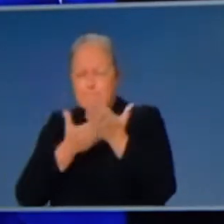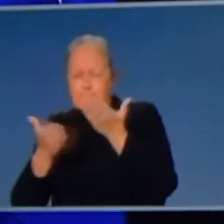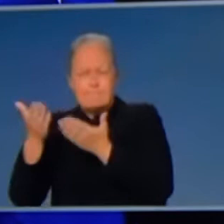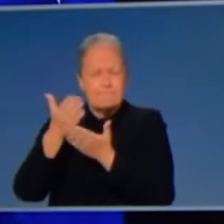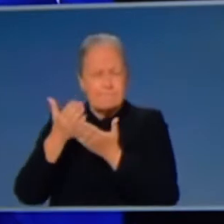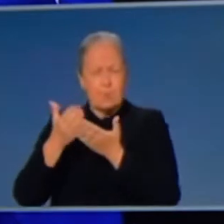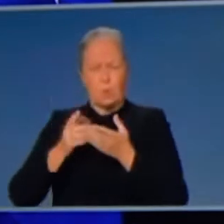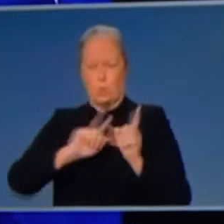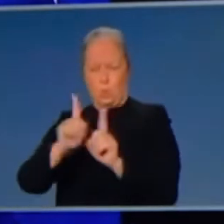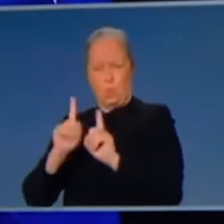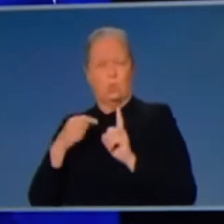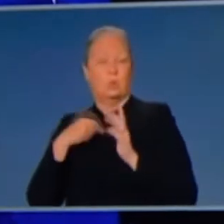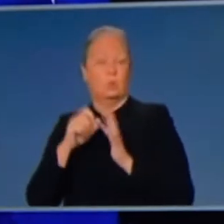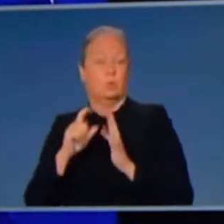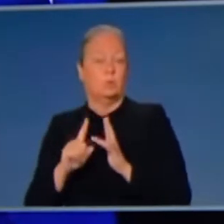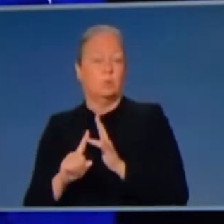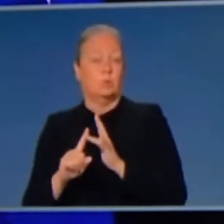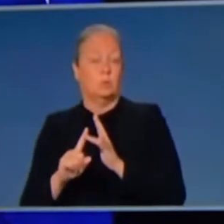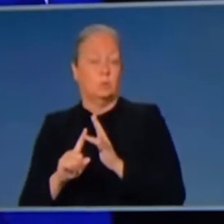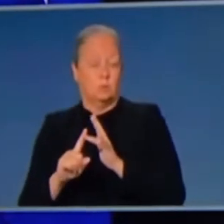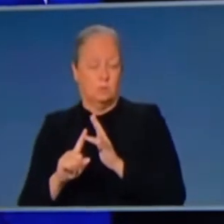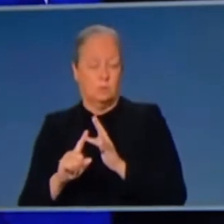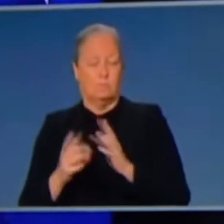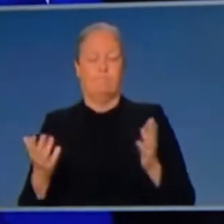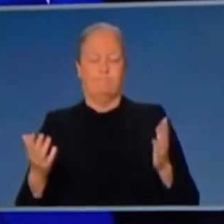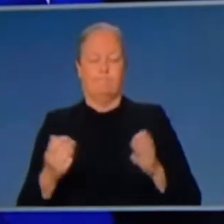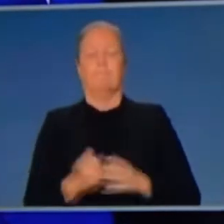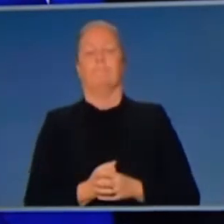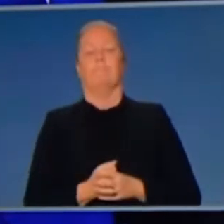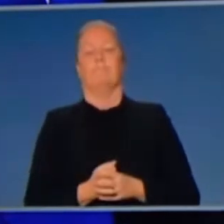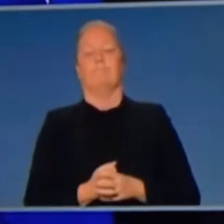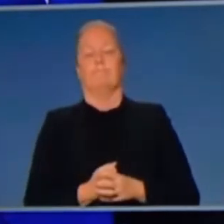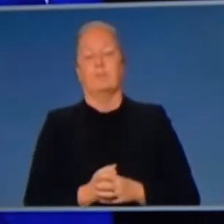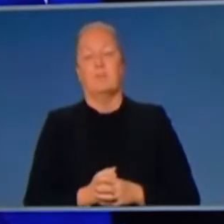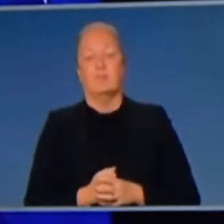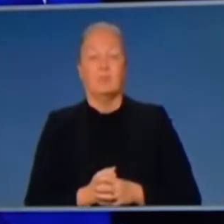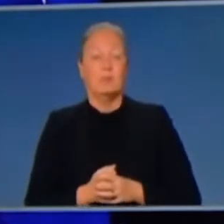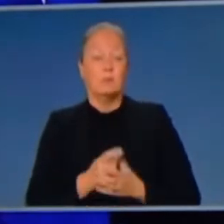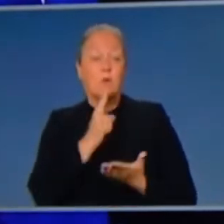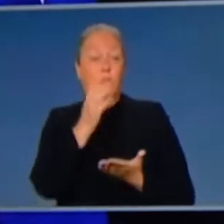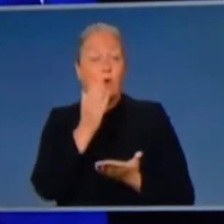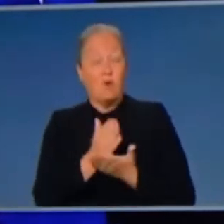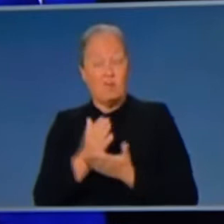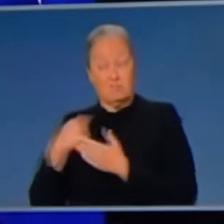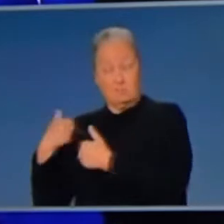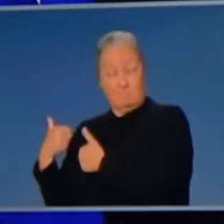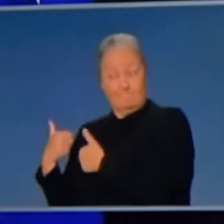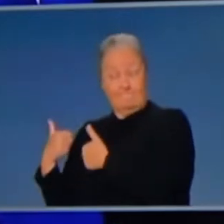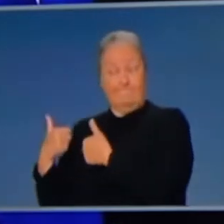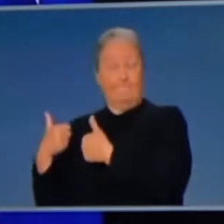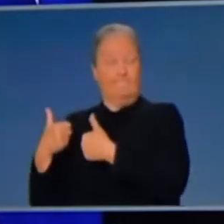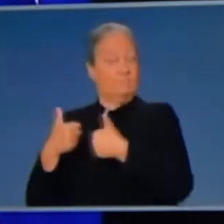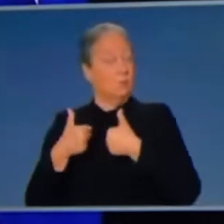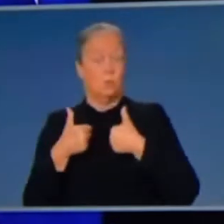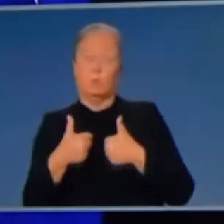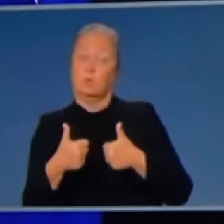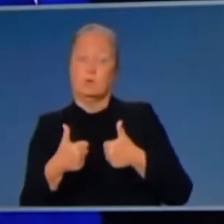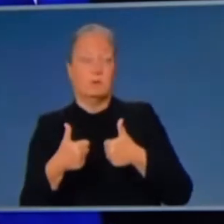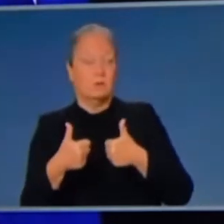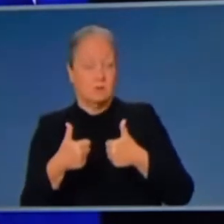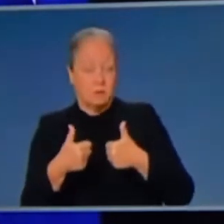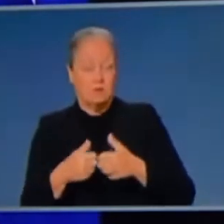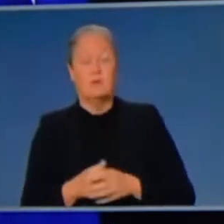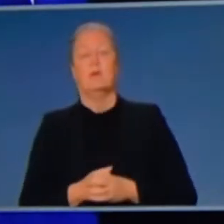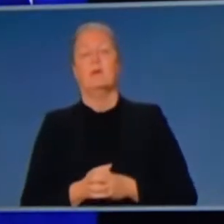Australian responses. But part of our modest success to date means that the number of cases, particularly those